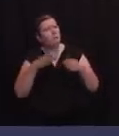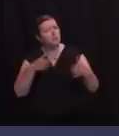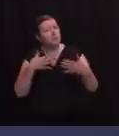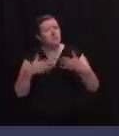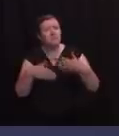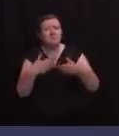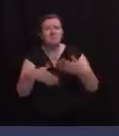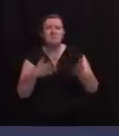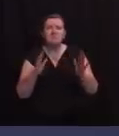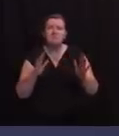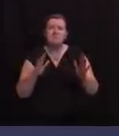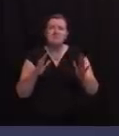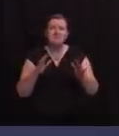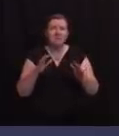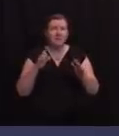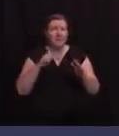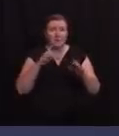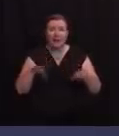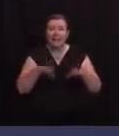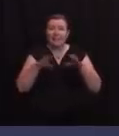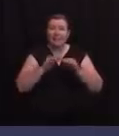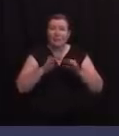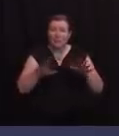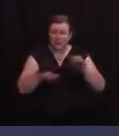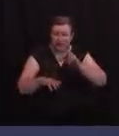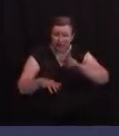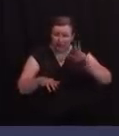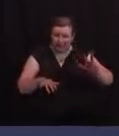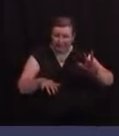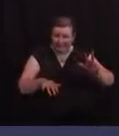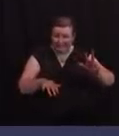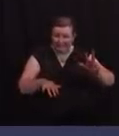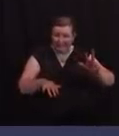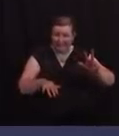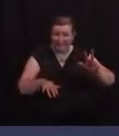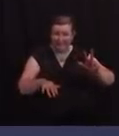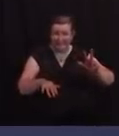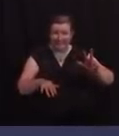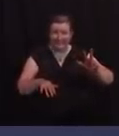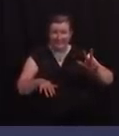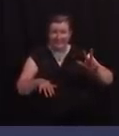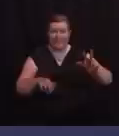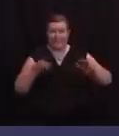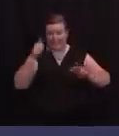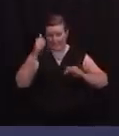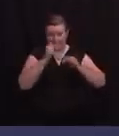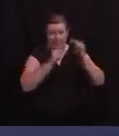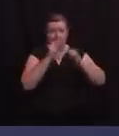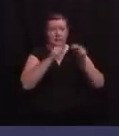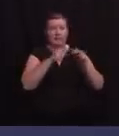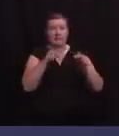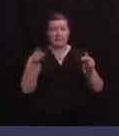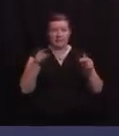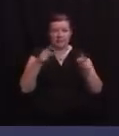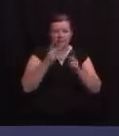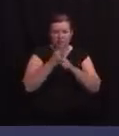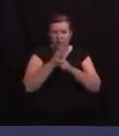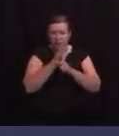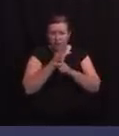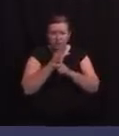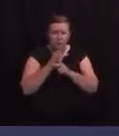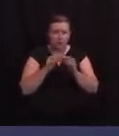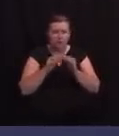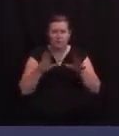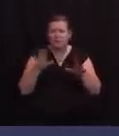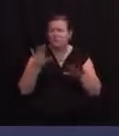33 active outbreaks, we have 10 of those facilities are working out their outbreak status.